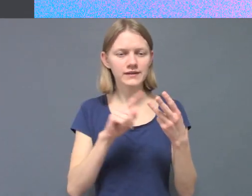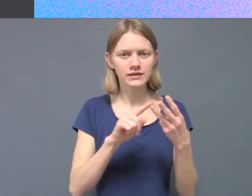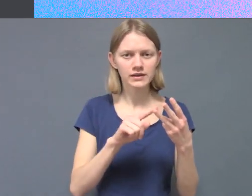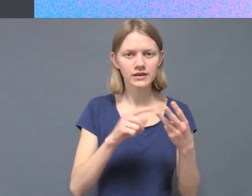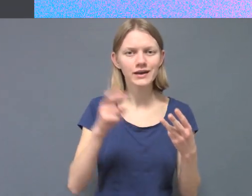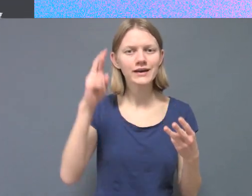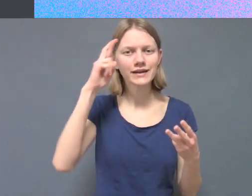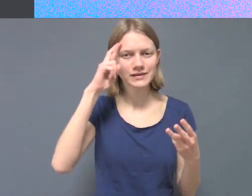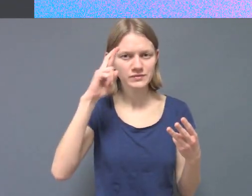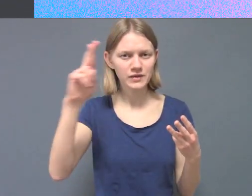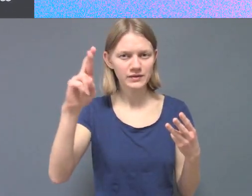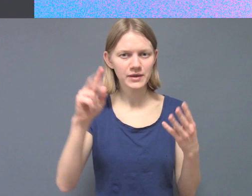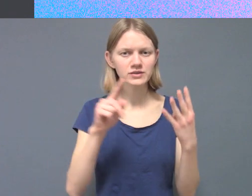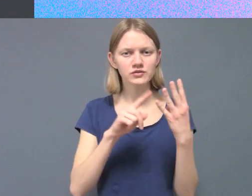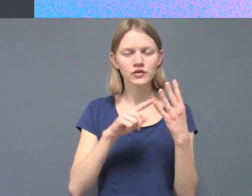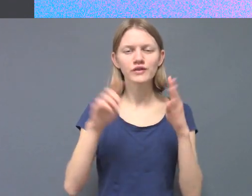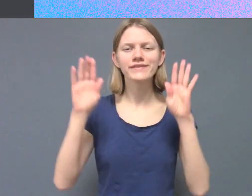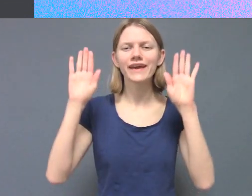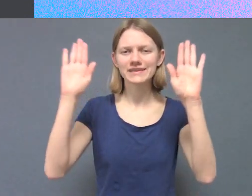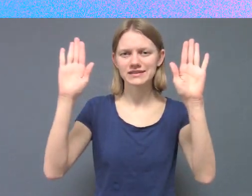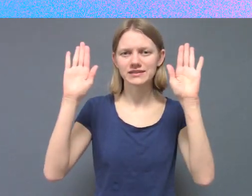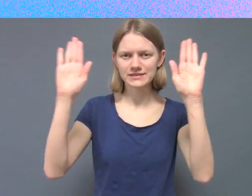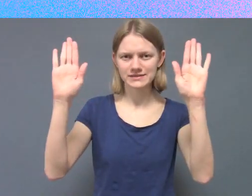that concern Mina policies and activities.